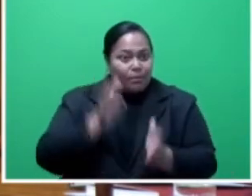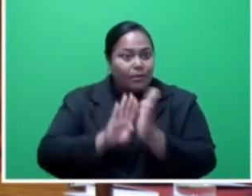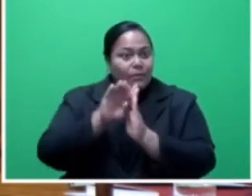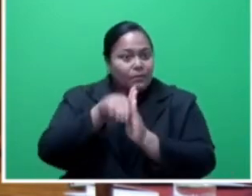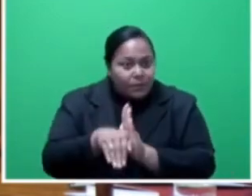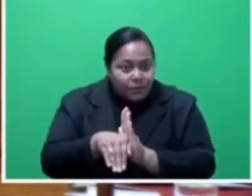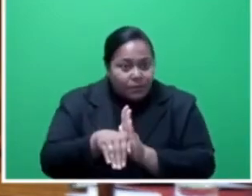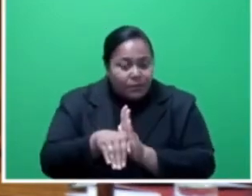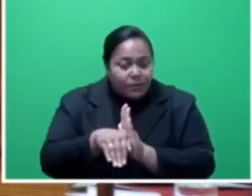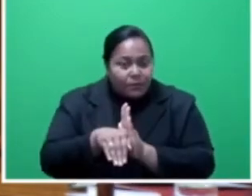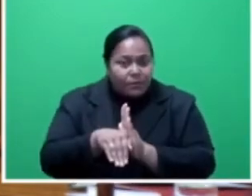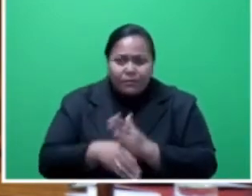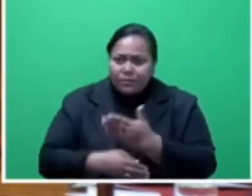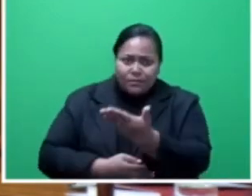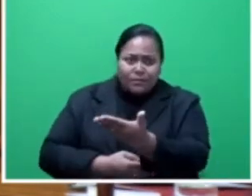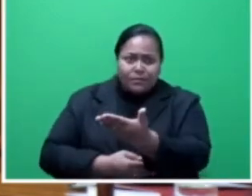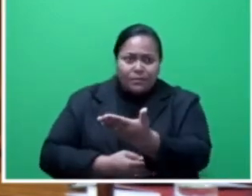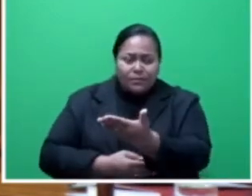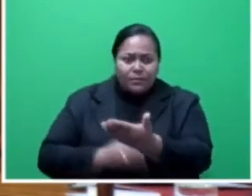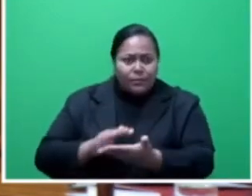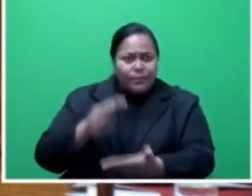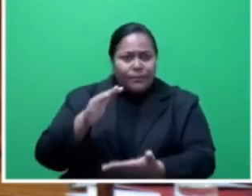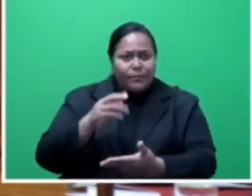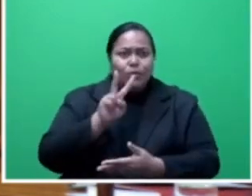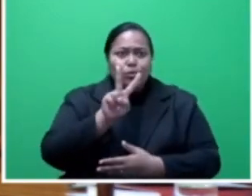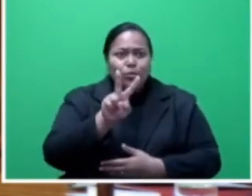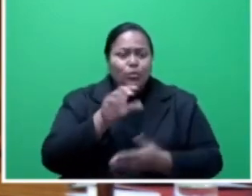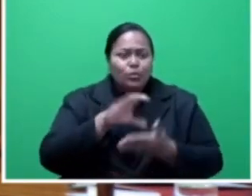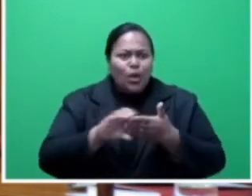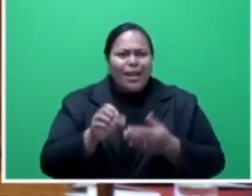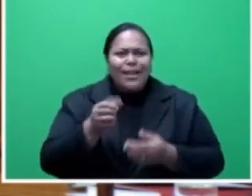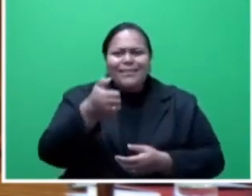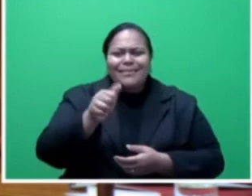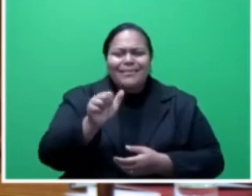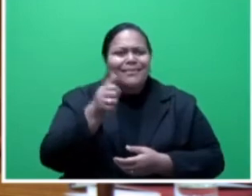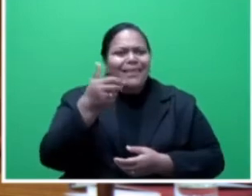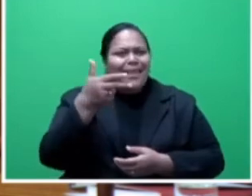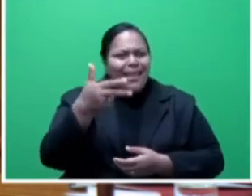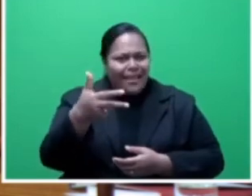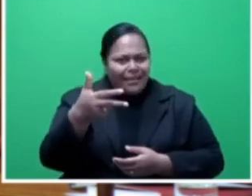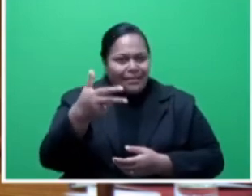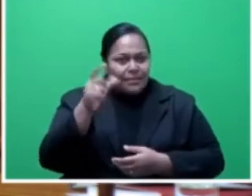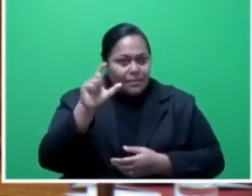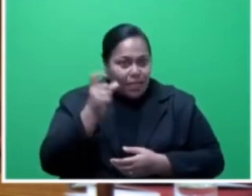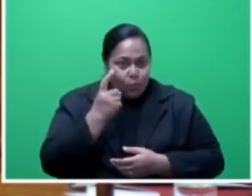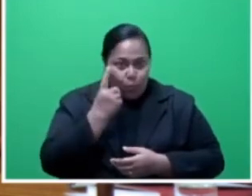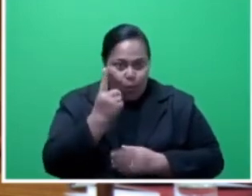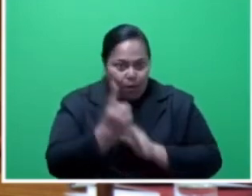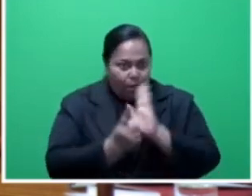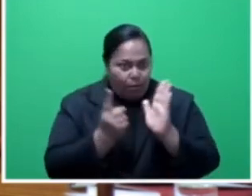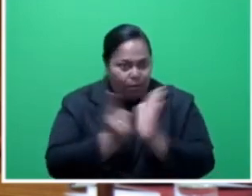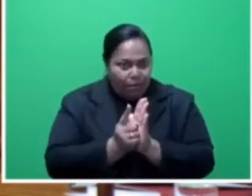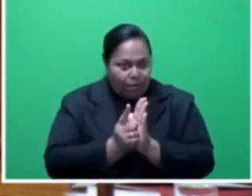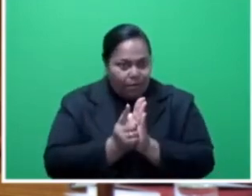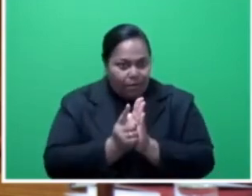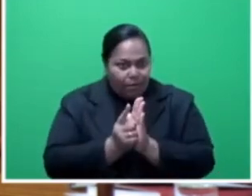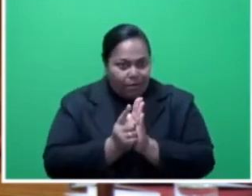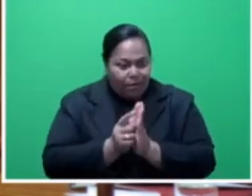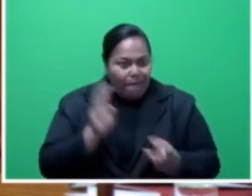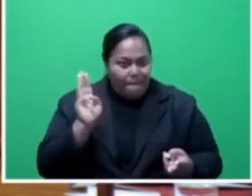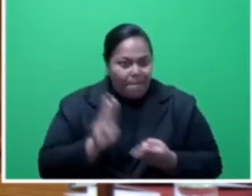They can even increase the $2.68 an hour, which they promised to do in 2018. That is the minimum wage